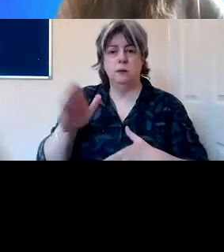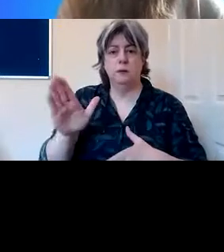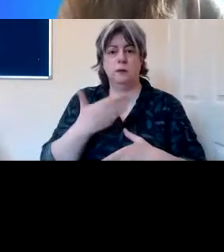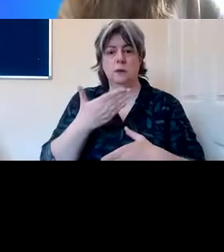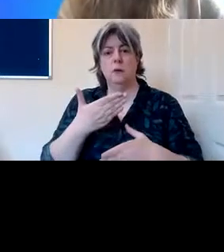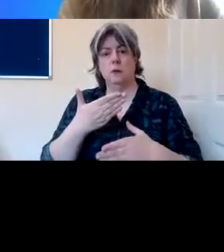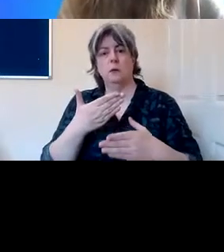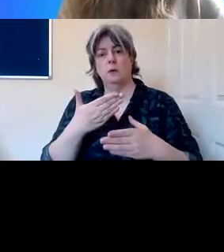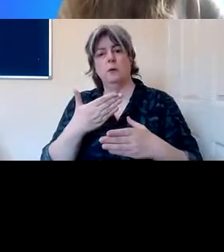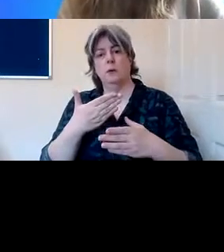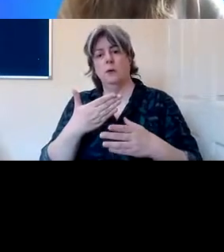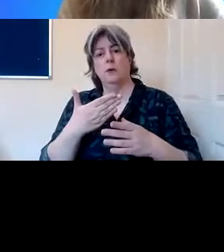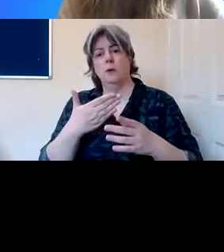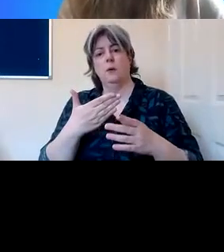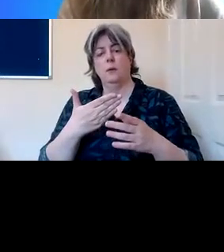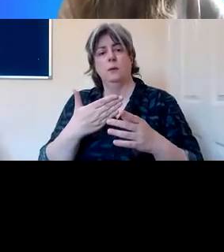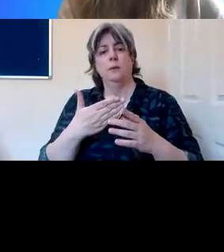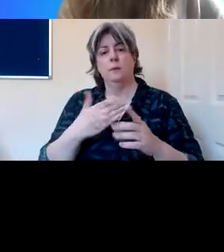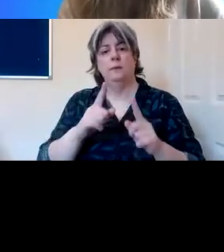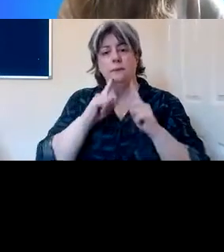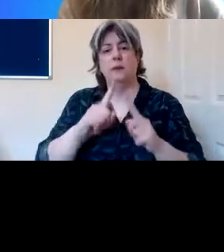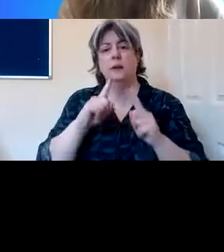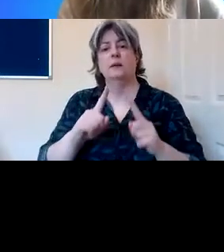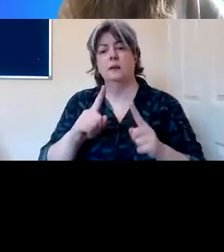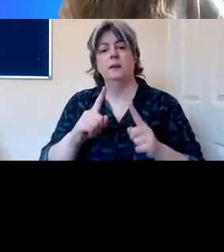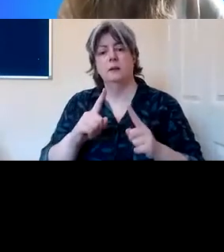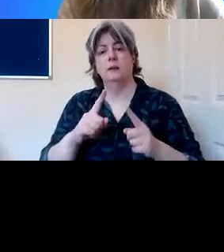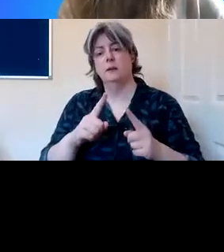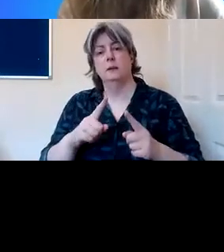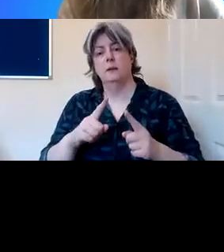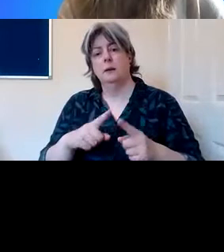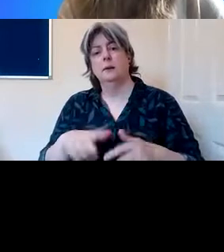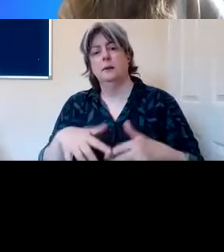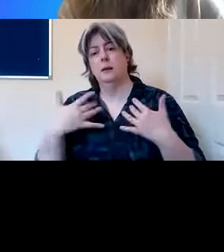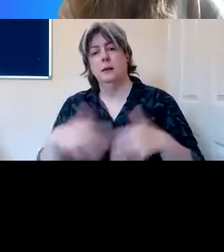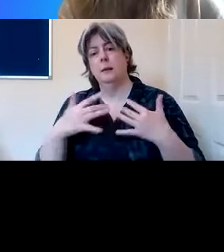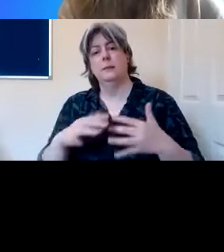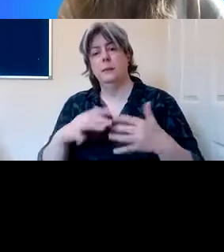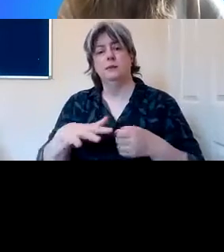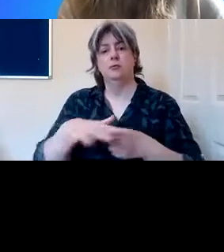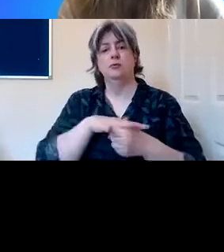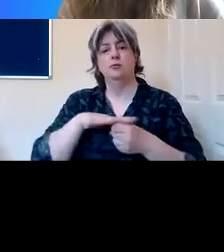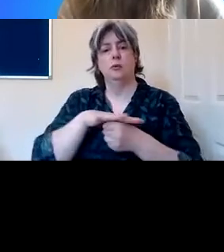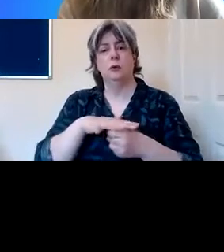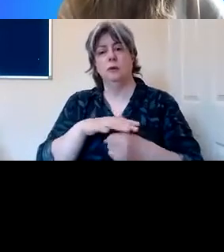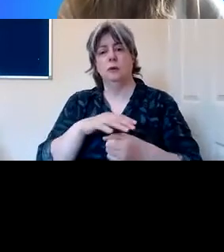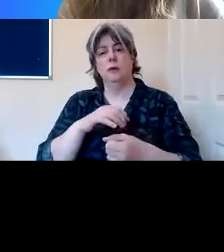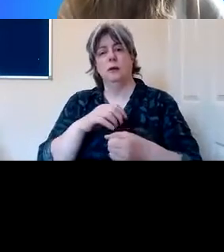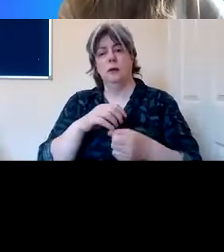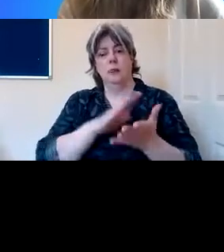keeping the show on the road over the last year. It's been obviously extraordinary circumstances, from keeping the hubs going to keeping in